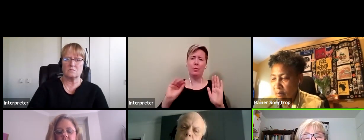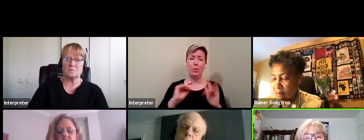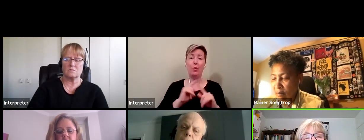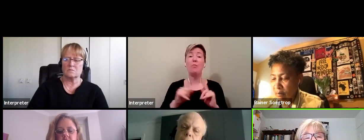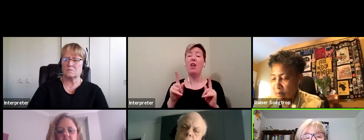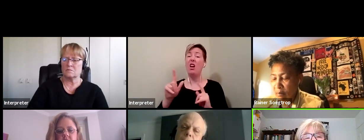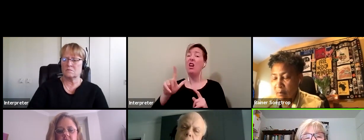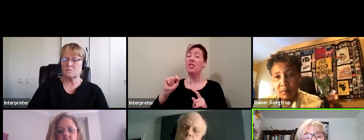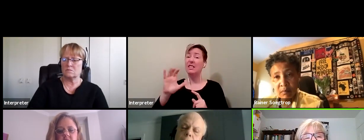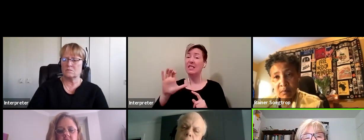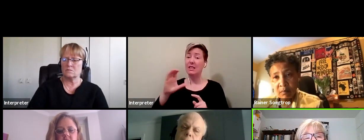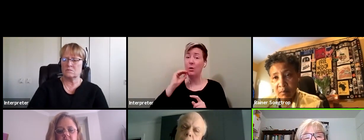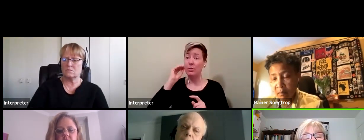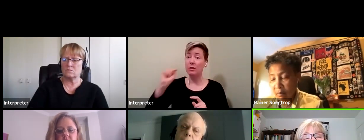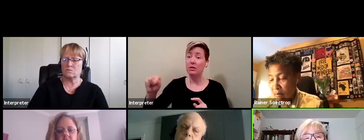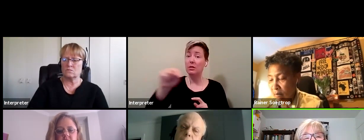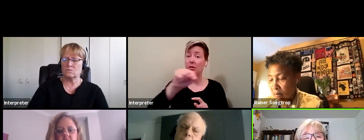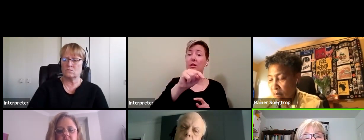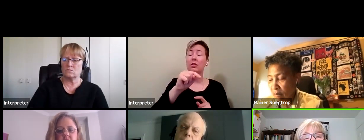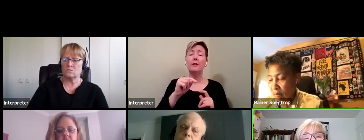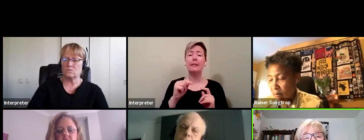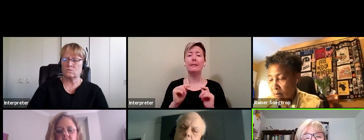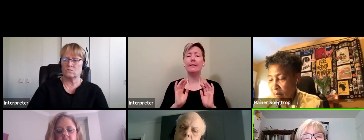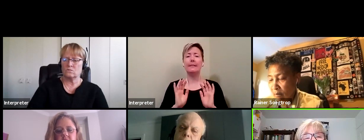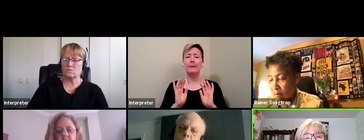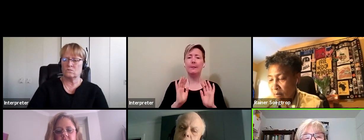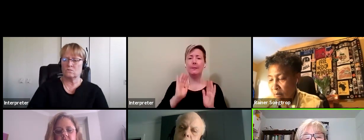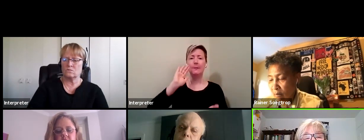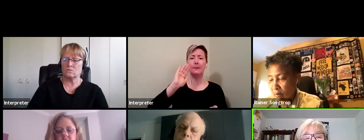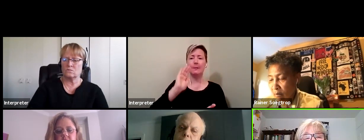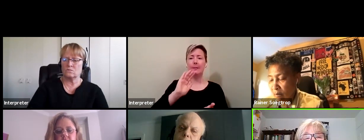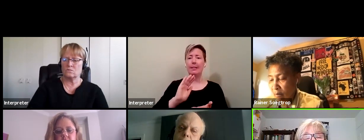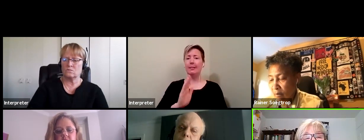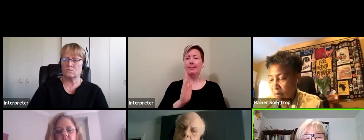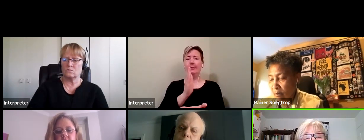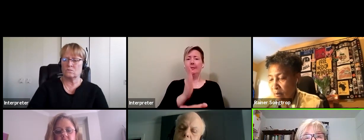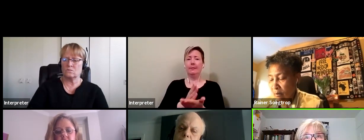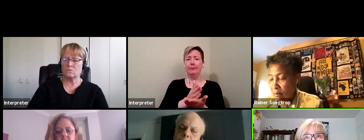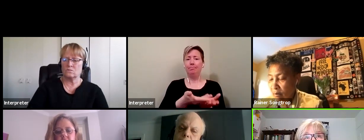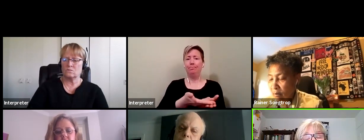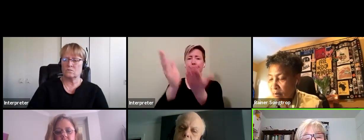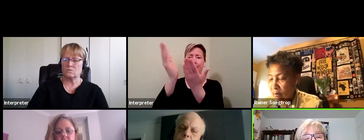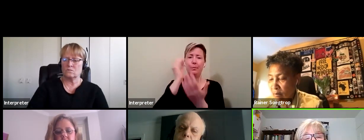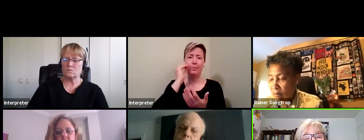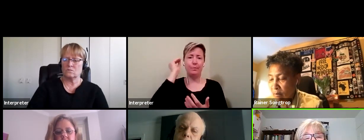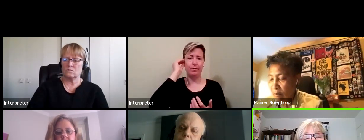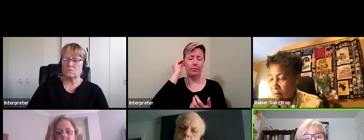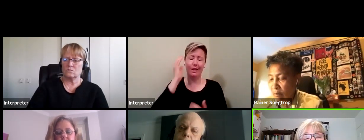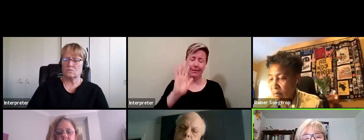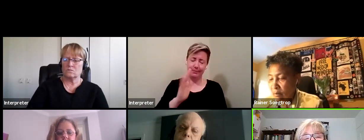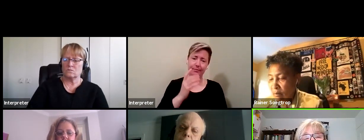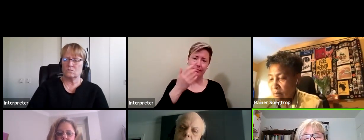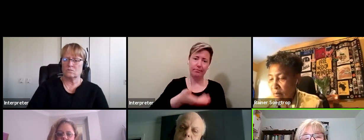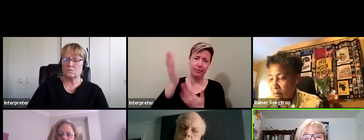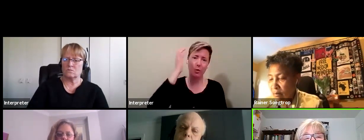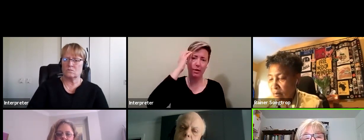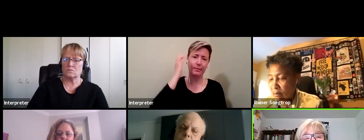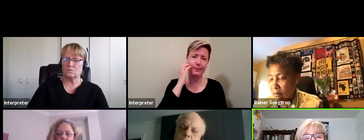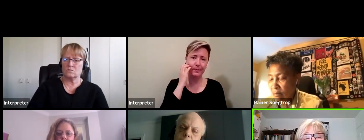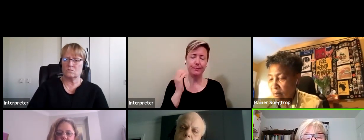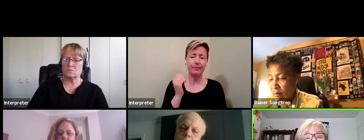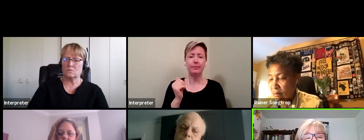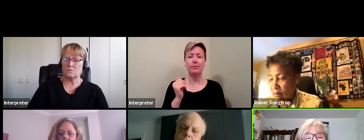that homes are more and more saying that they're not going to be sending people to hospital. And they're also